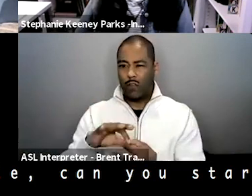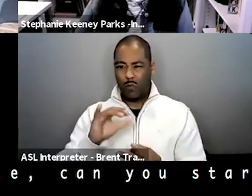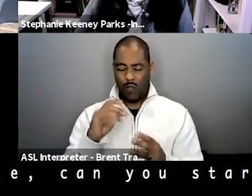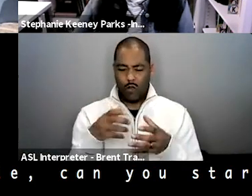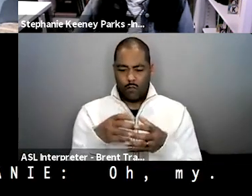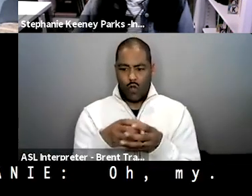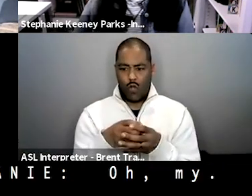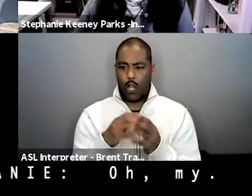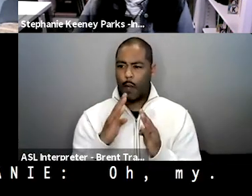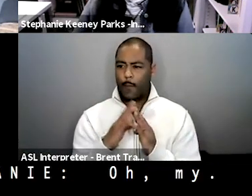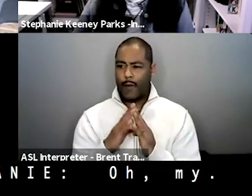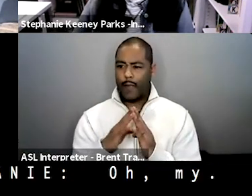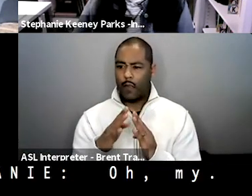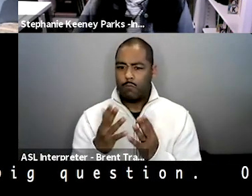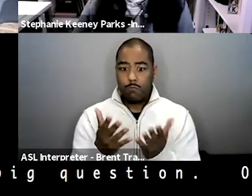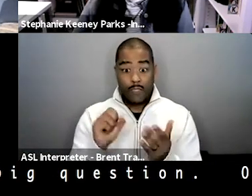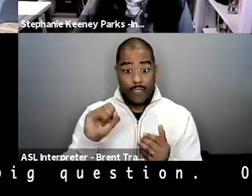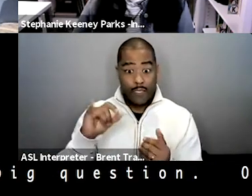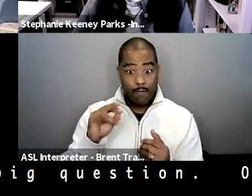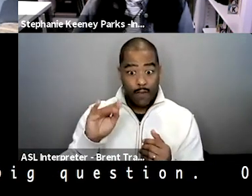Stephanie, can you start us off?